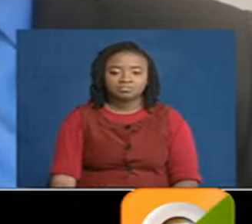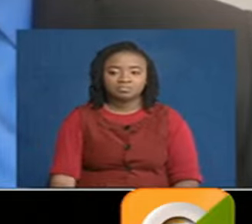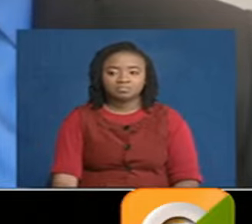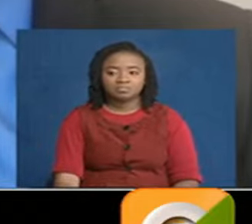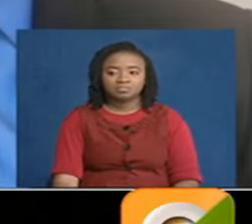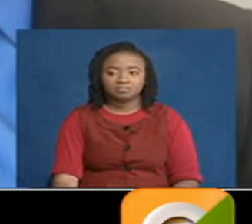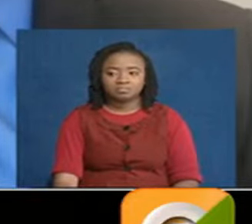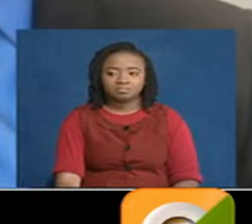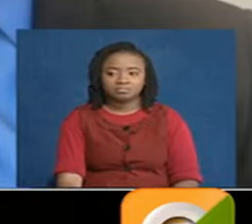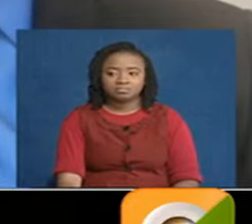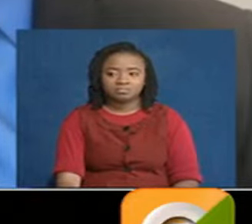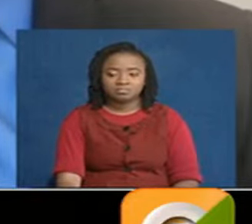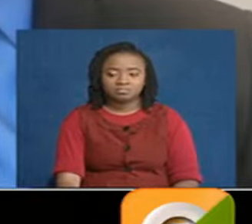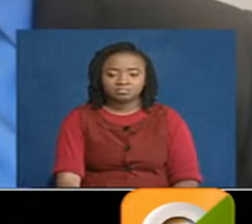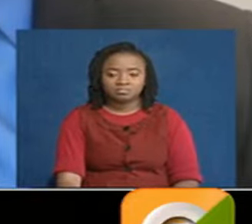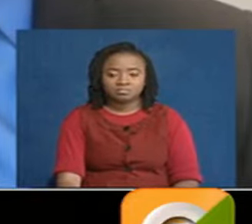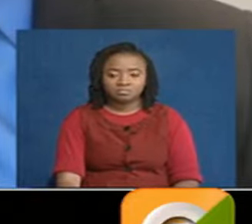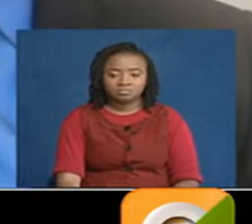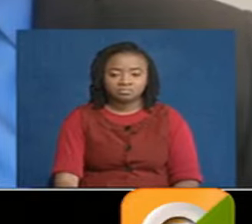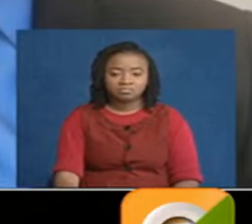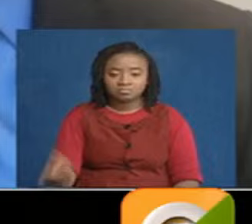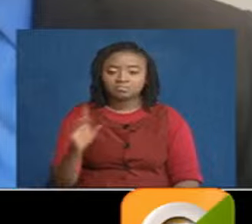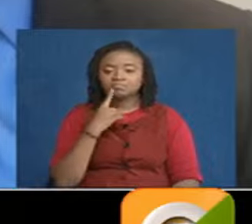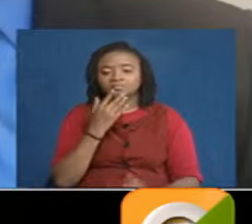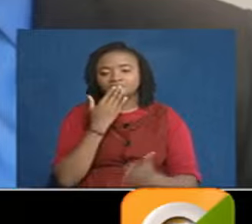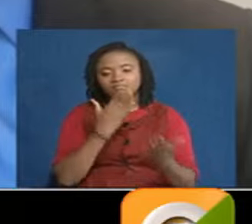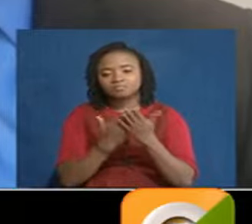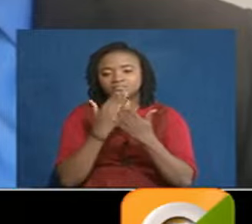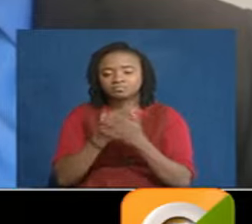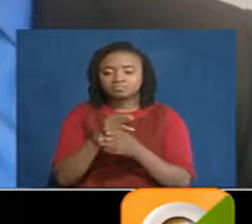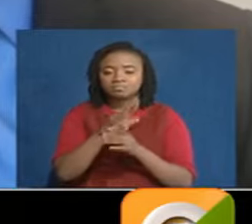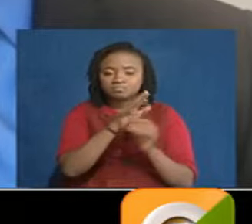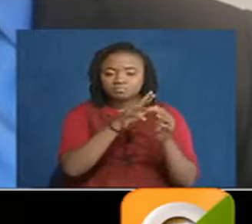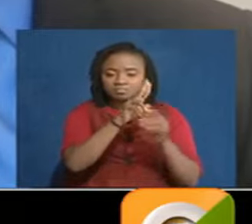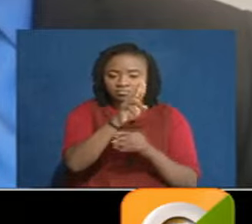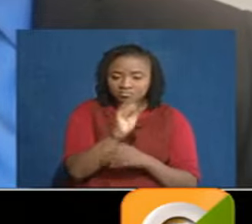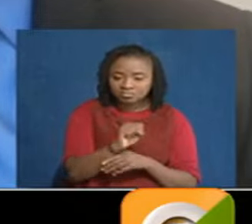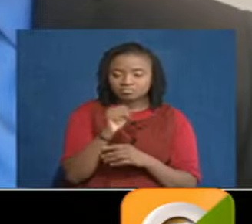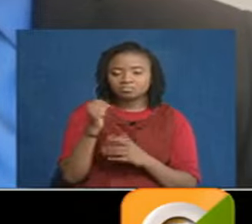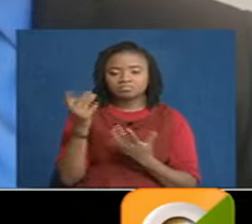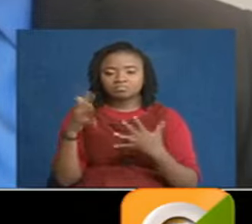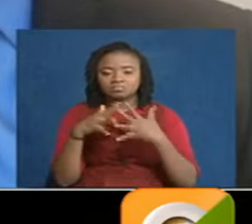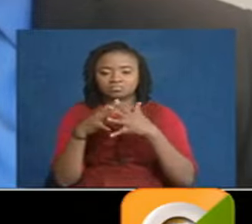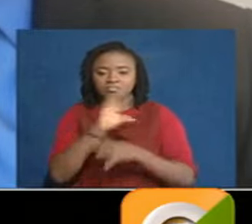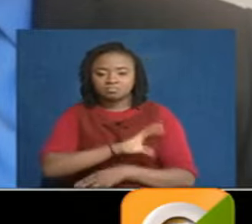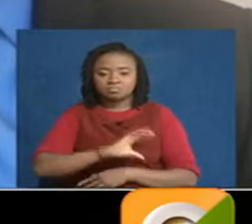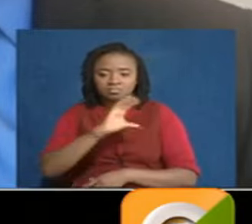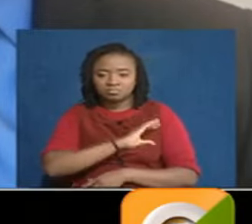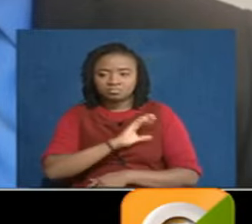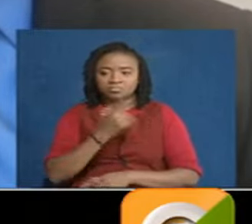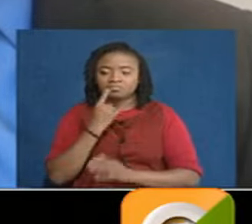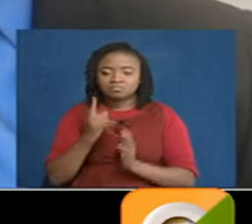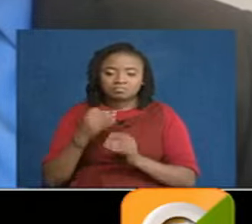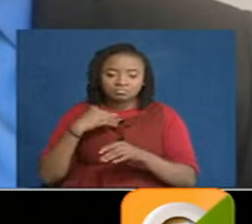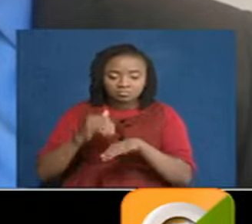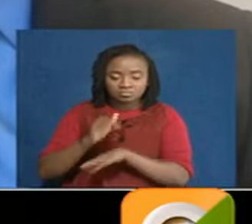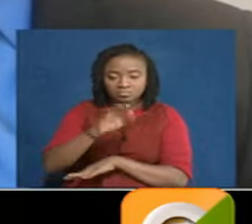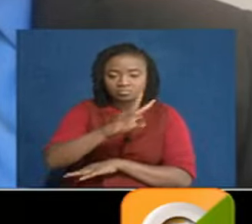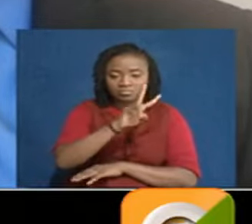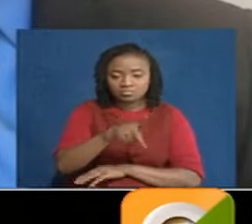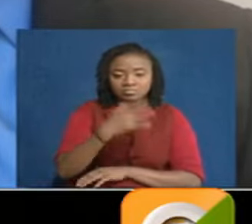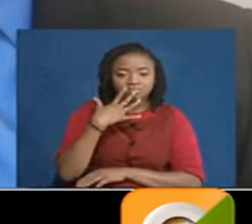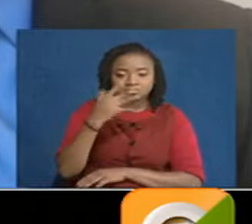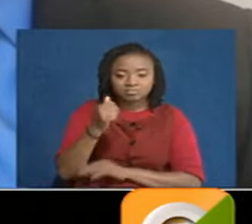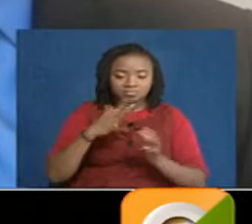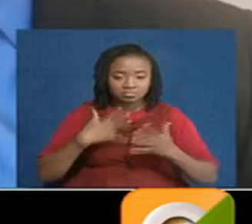the U.S., he thanked Canada, but he said the challenge with getting 2,500 boots on ground by January